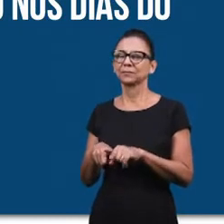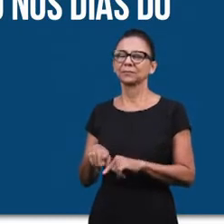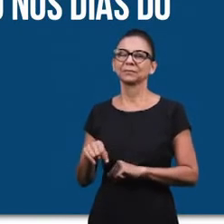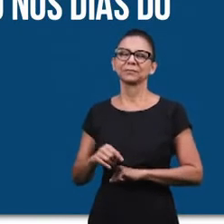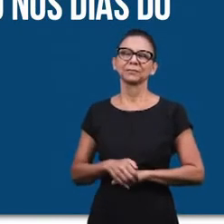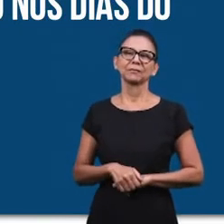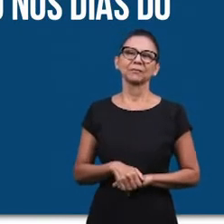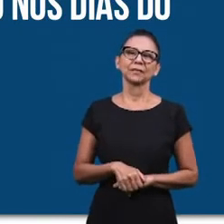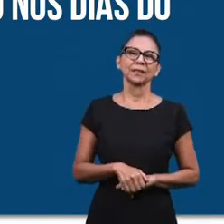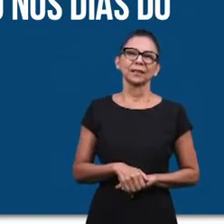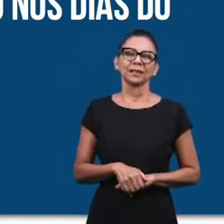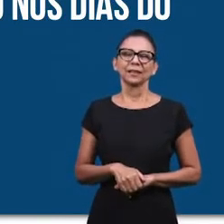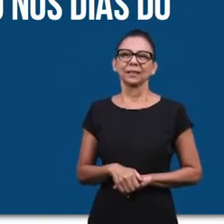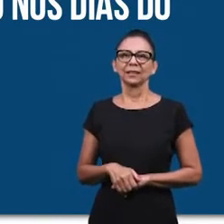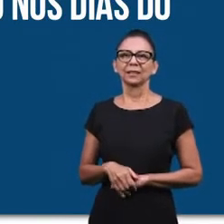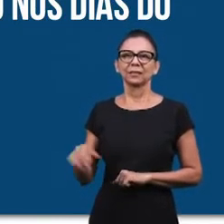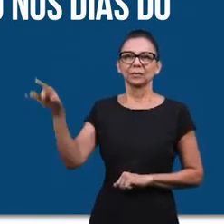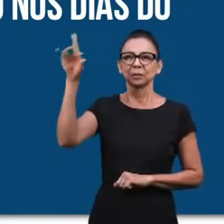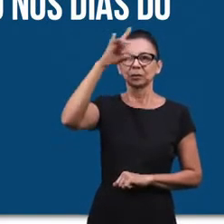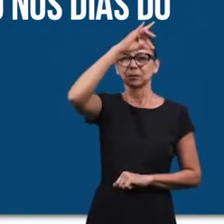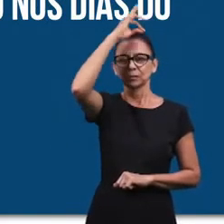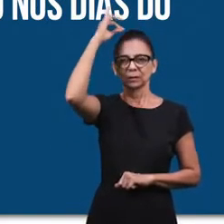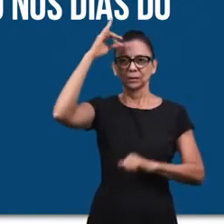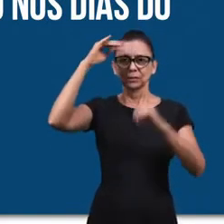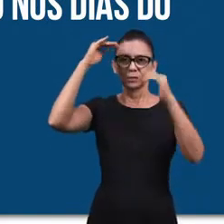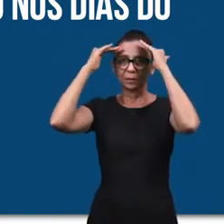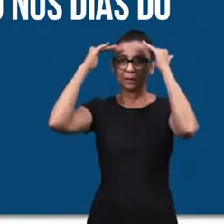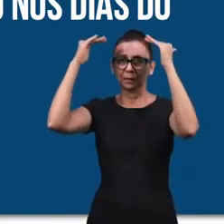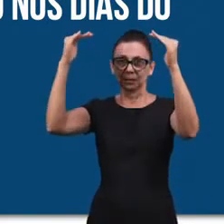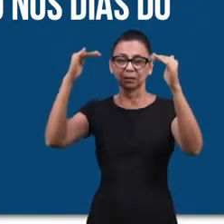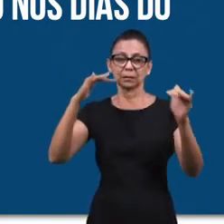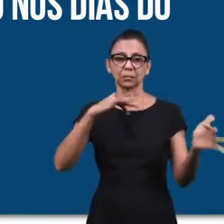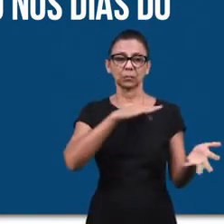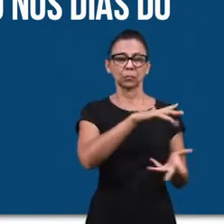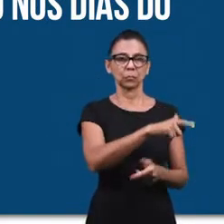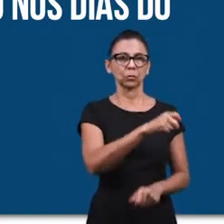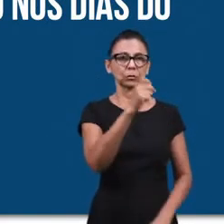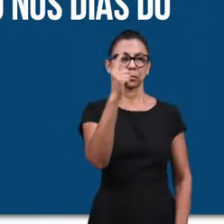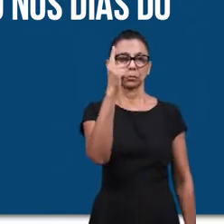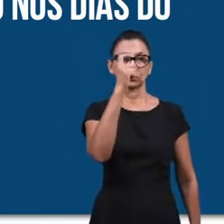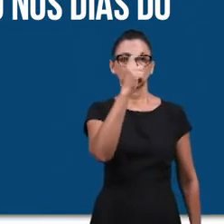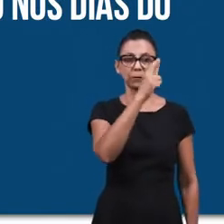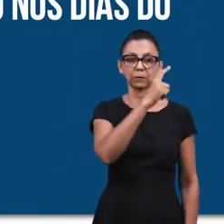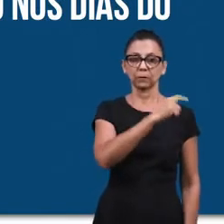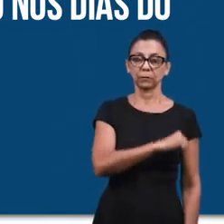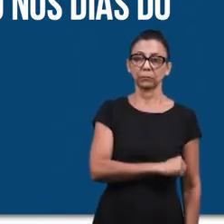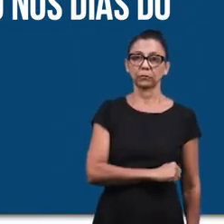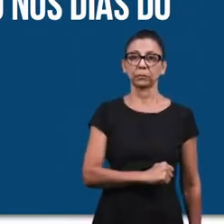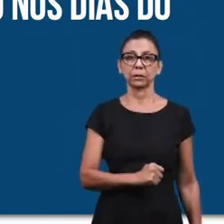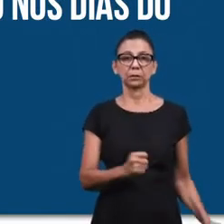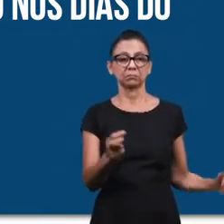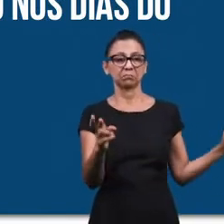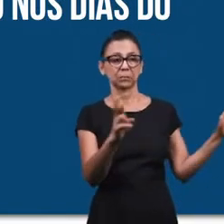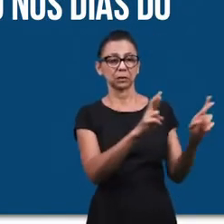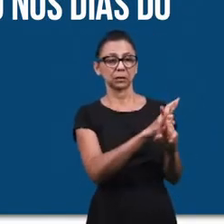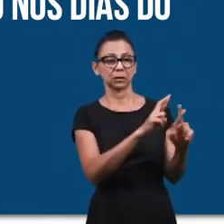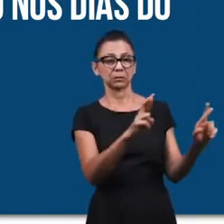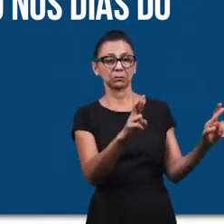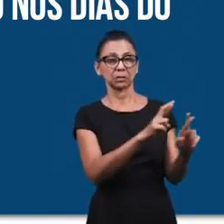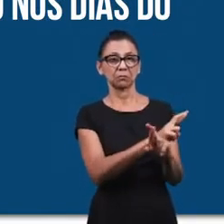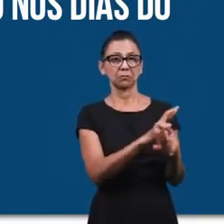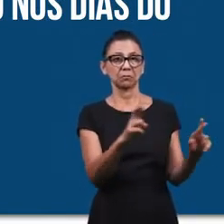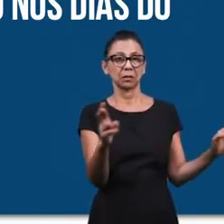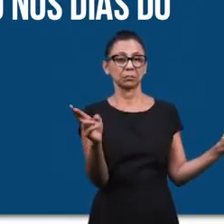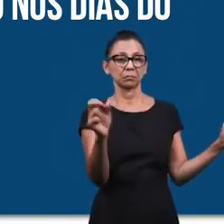but we are also obeying the orientation of the Holy Spirit. And outside, there is a great darkness in the world, and like